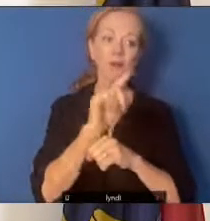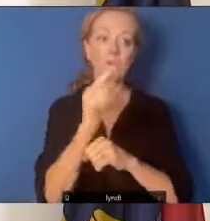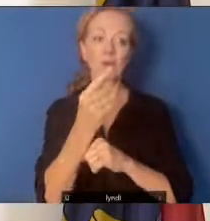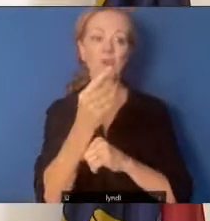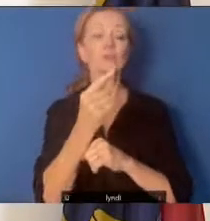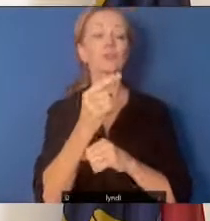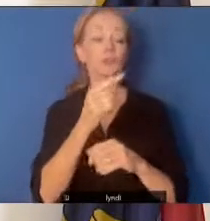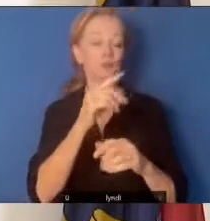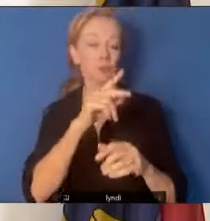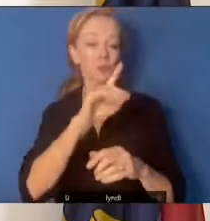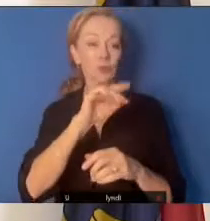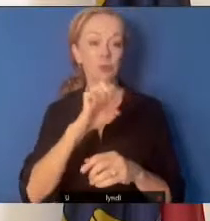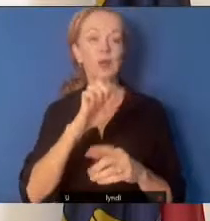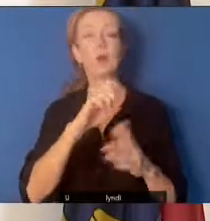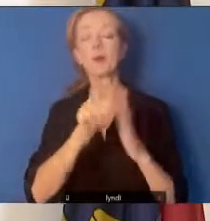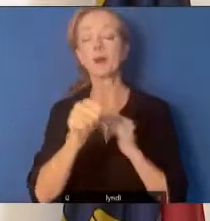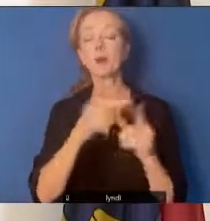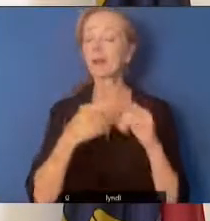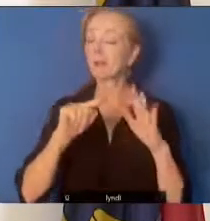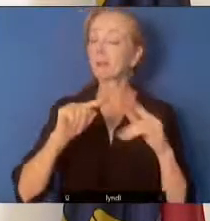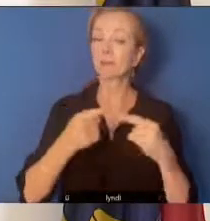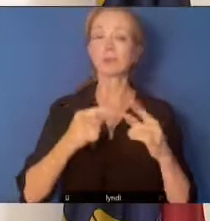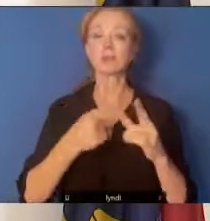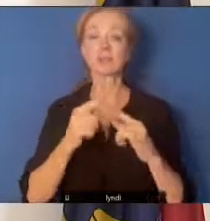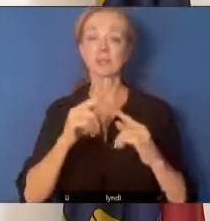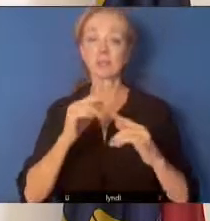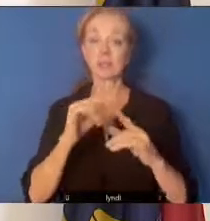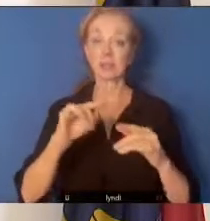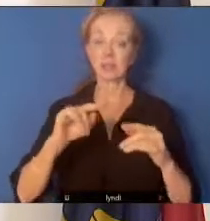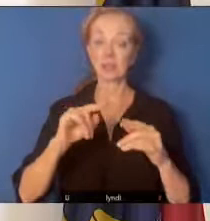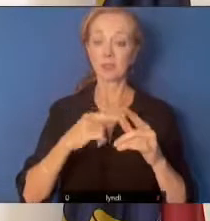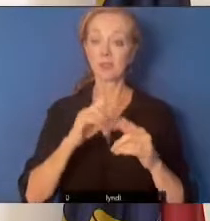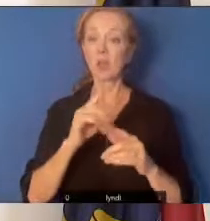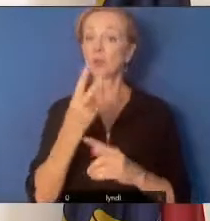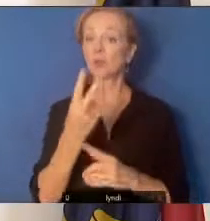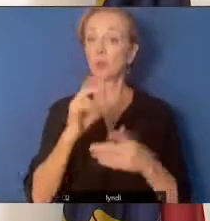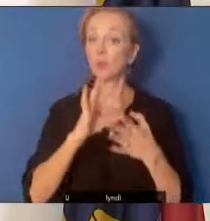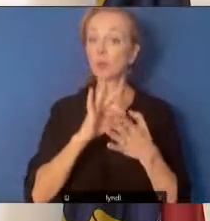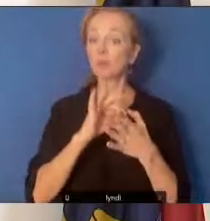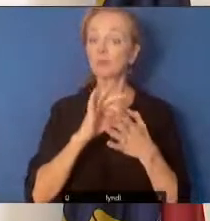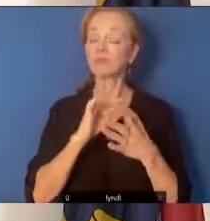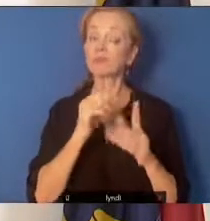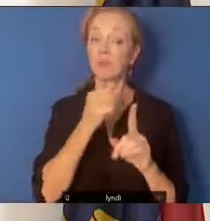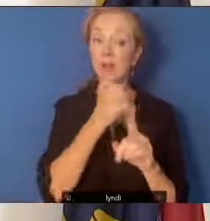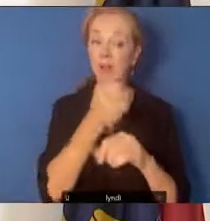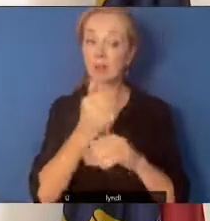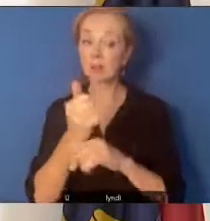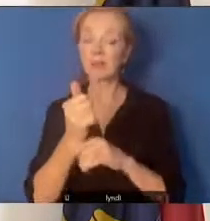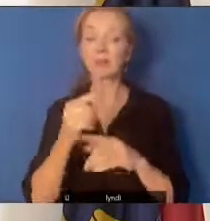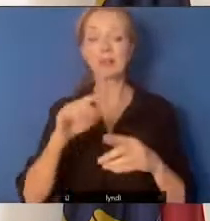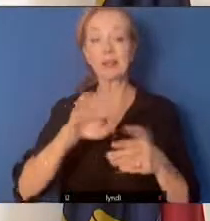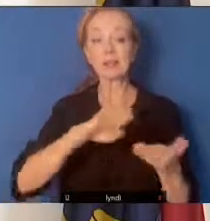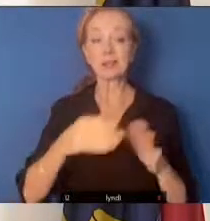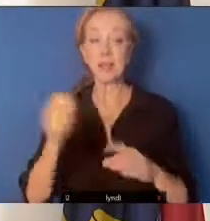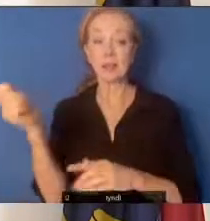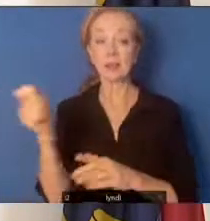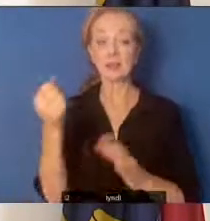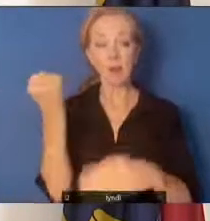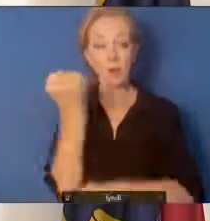assault with a deadly weapon inflicting serious injury, and 2 counts of assault with a deadly weapon intent to kill, inflicting serious